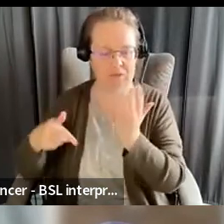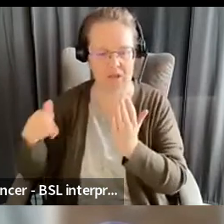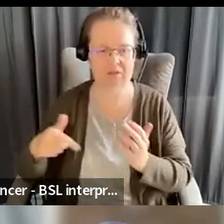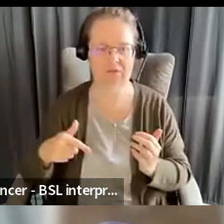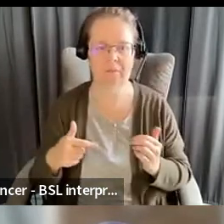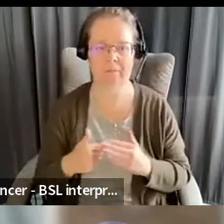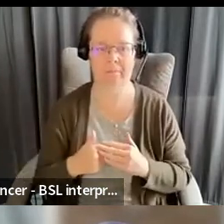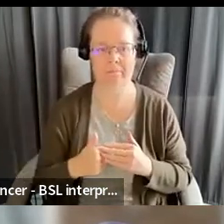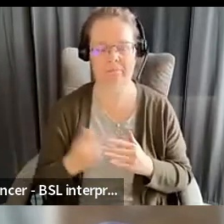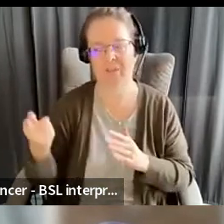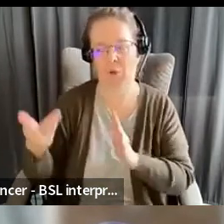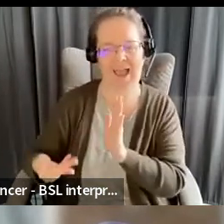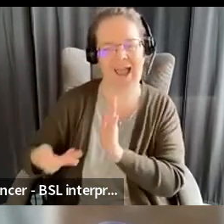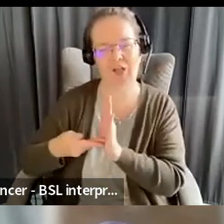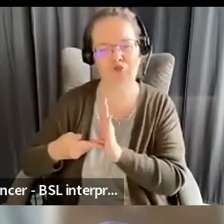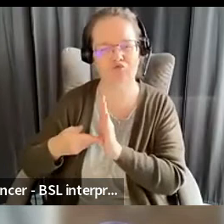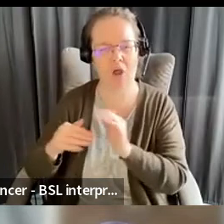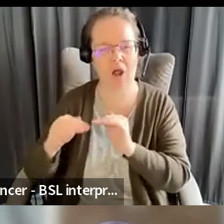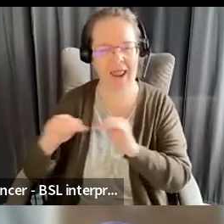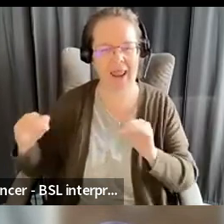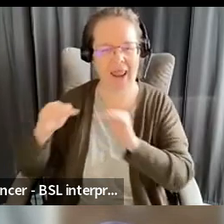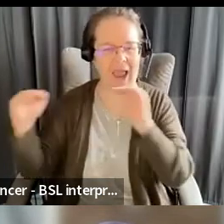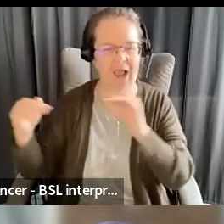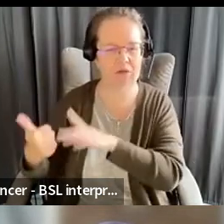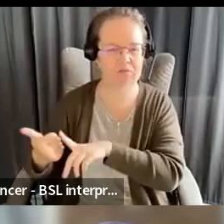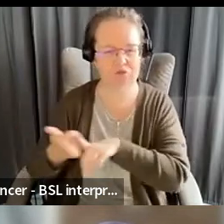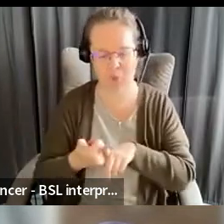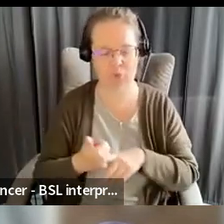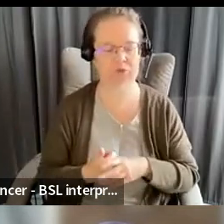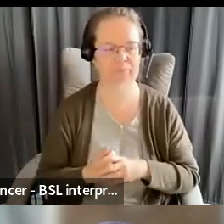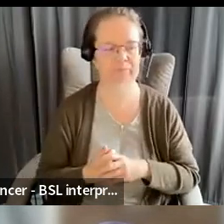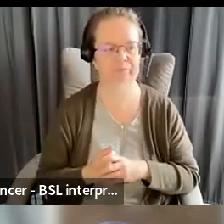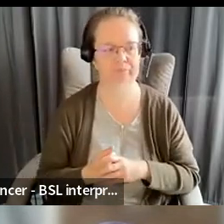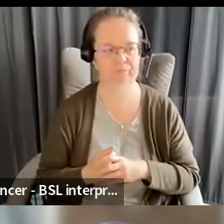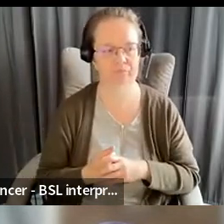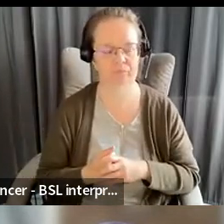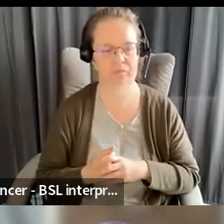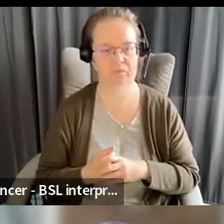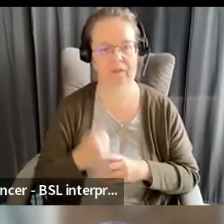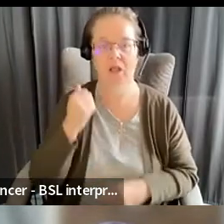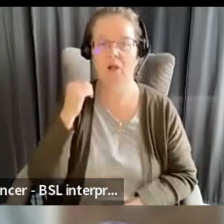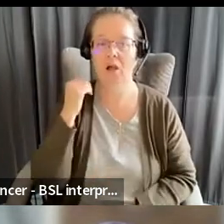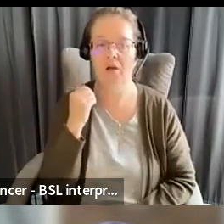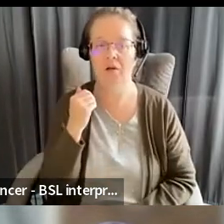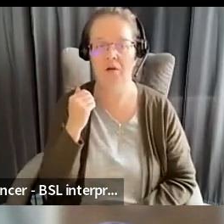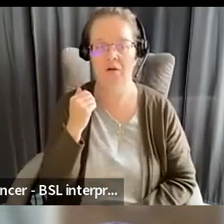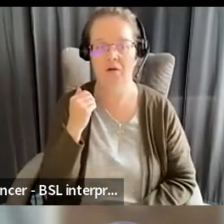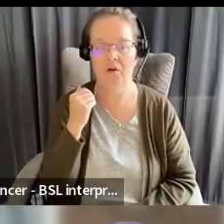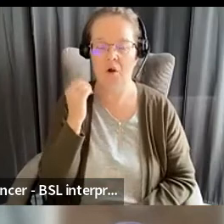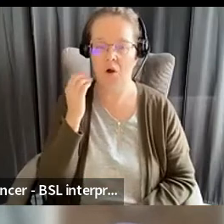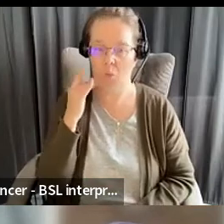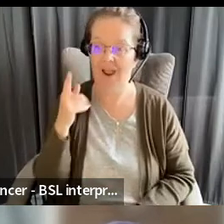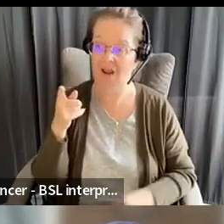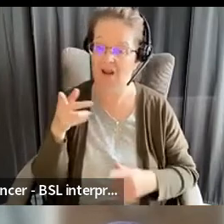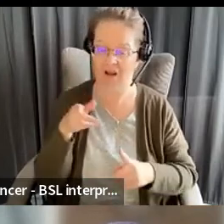further layer of support in terms of application. But essentially, when you've